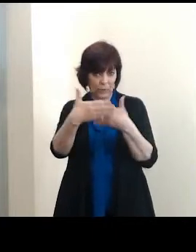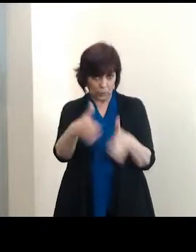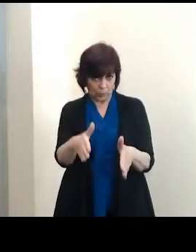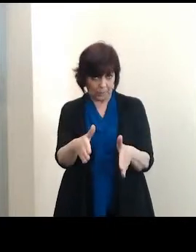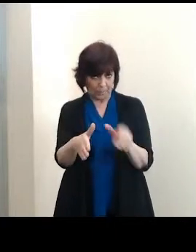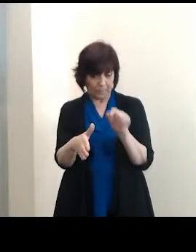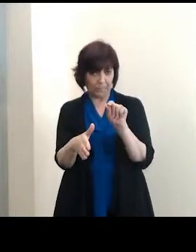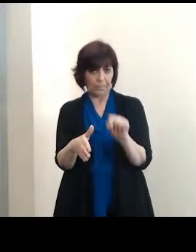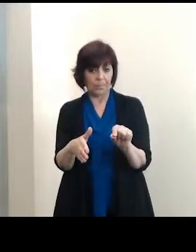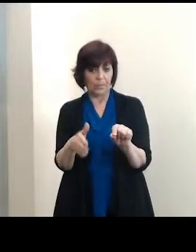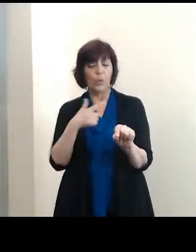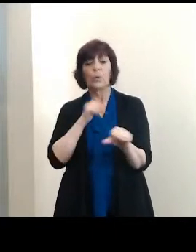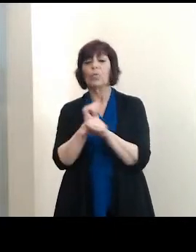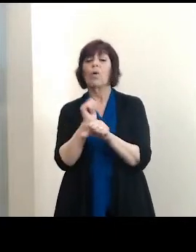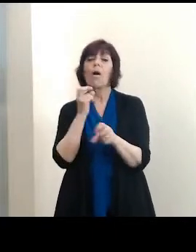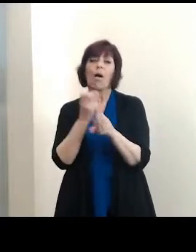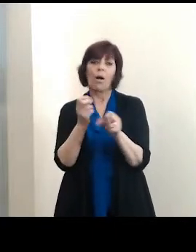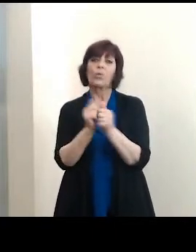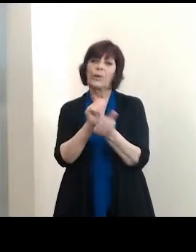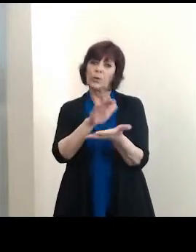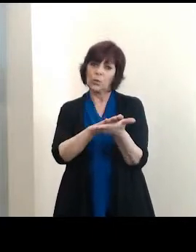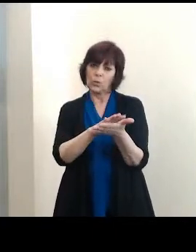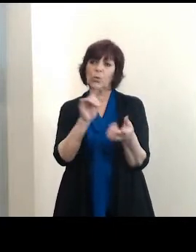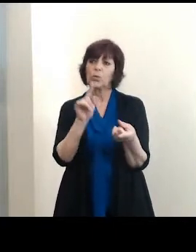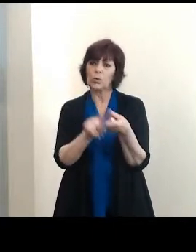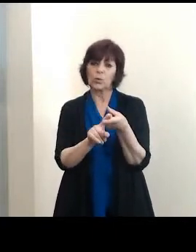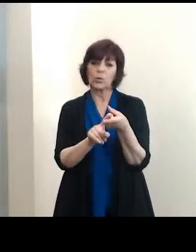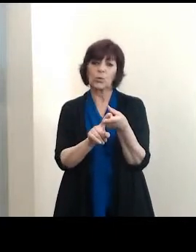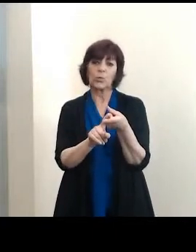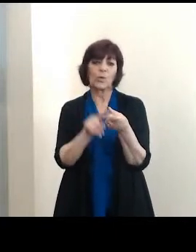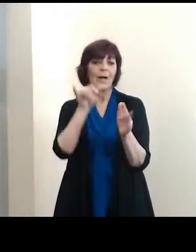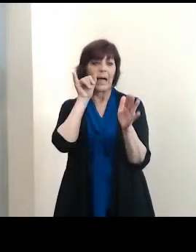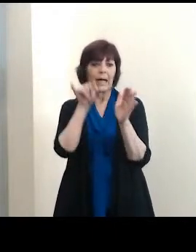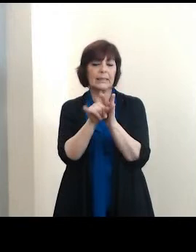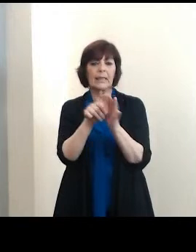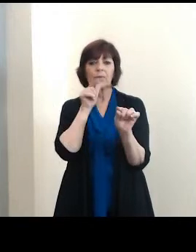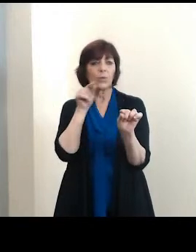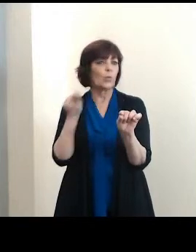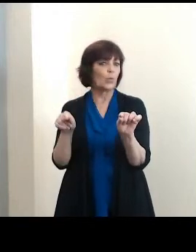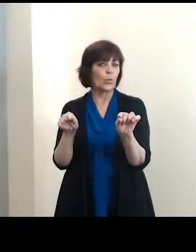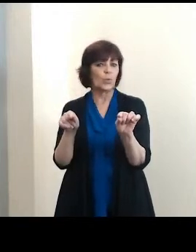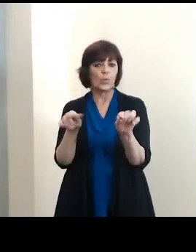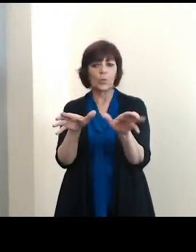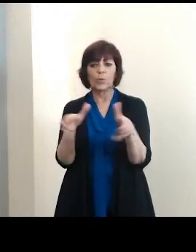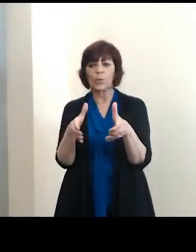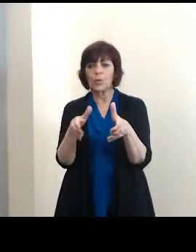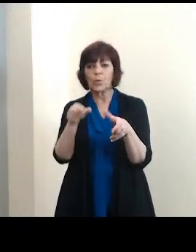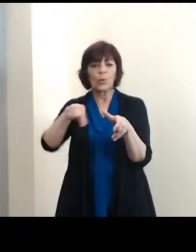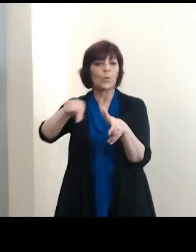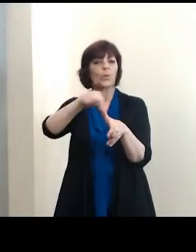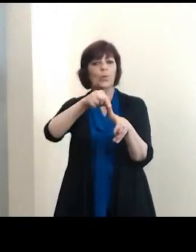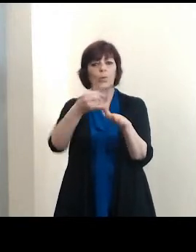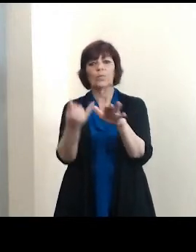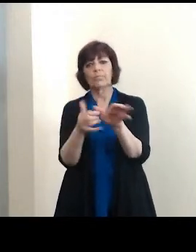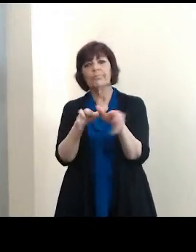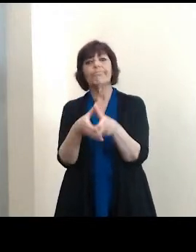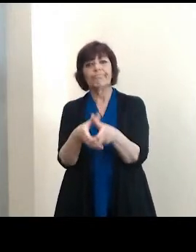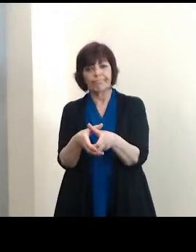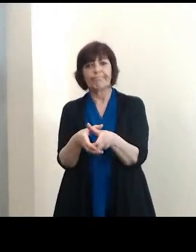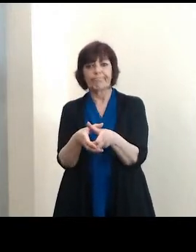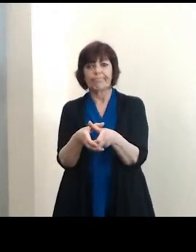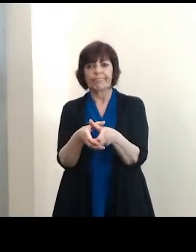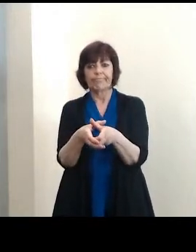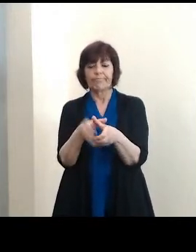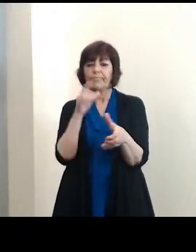we work hard with the school to identify that cluster, and we recommend that the